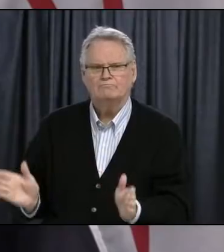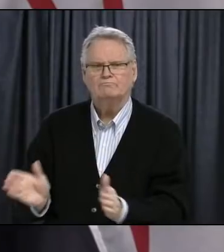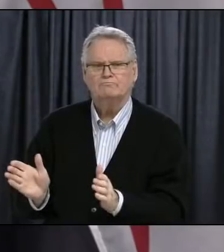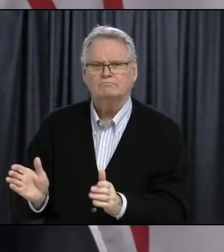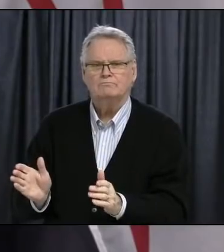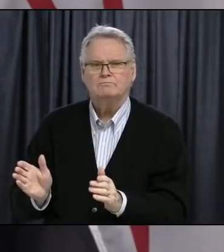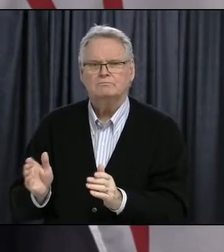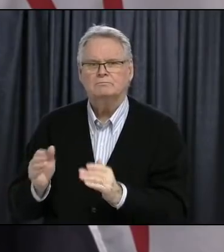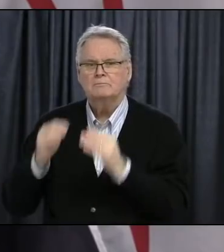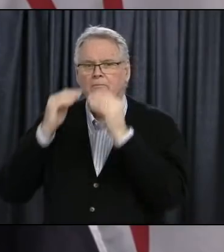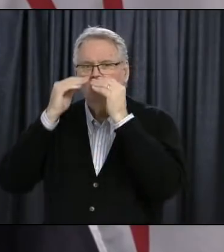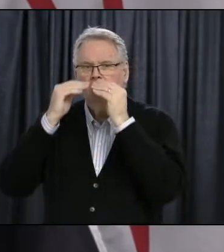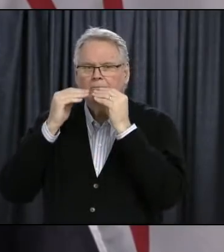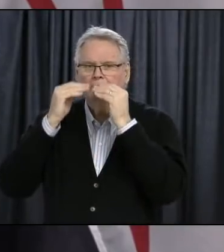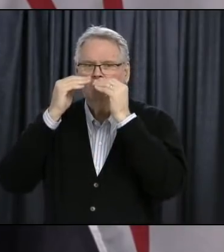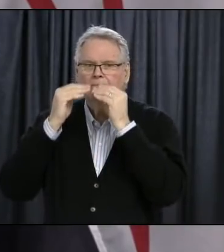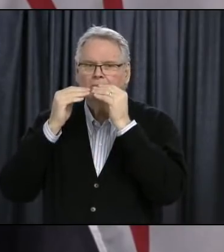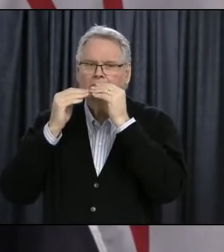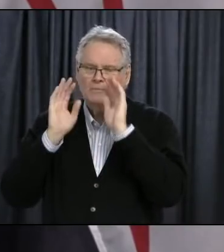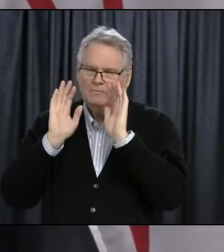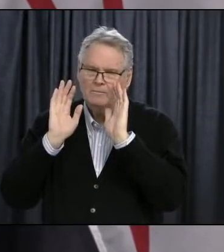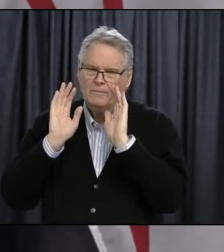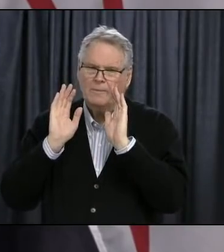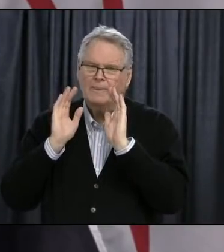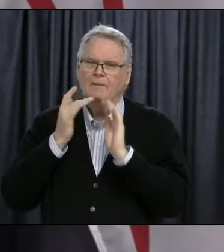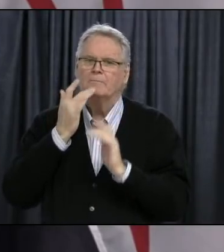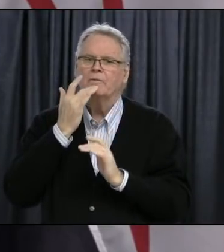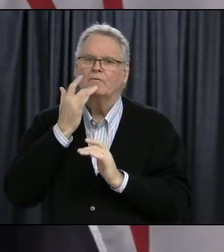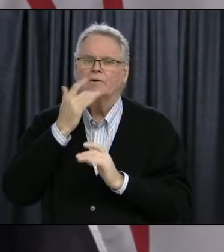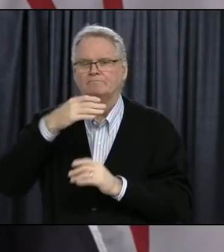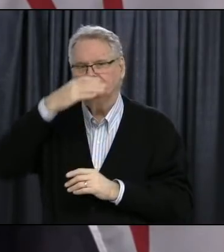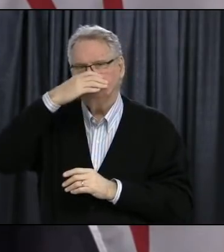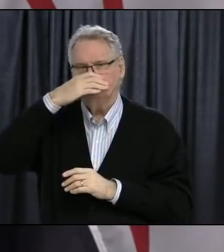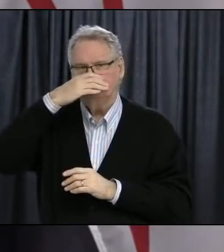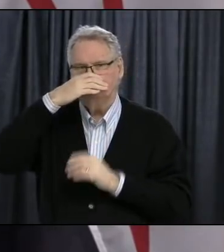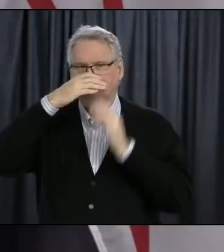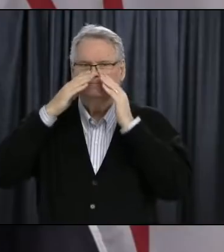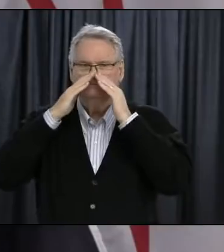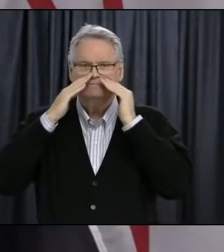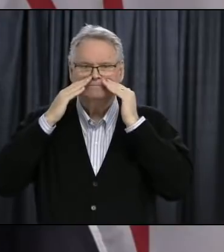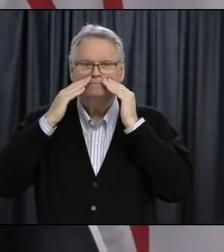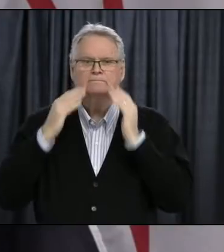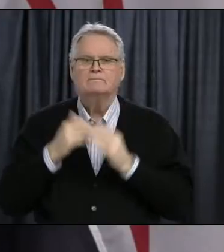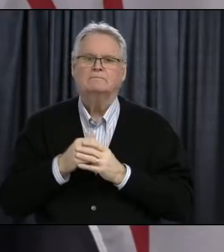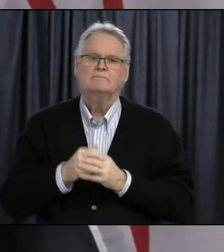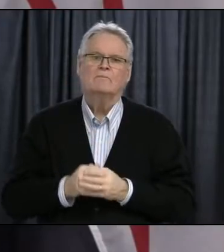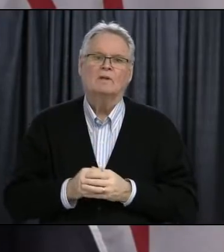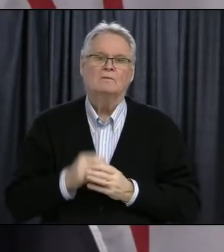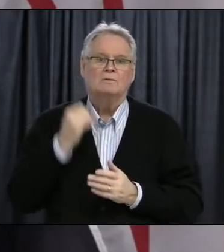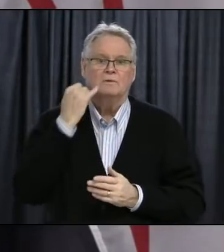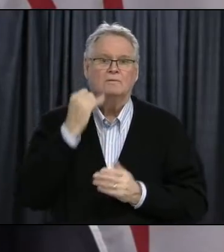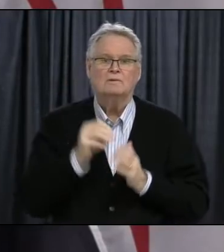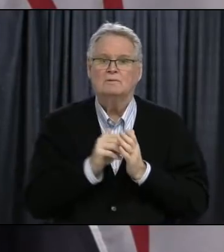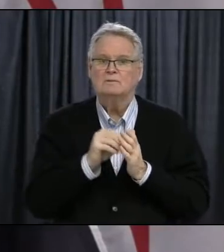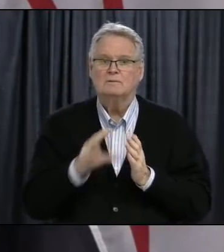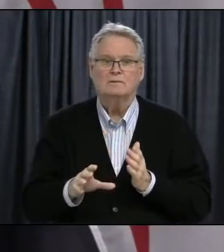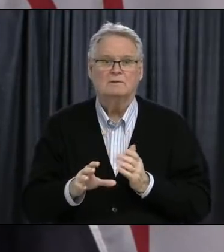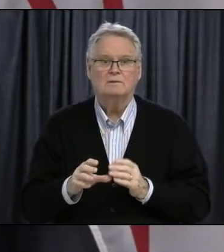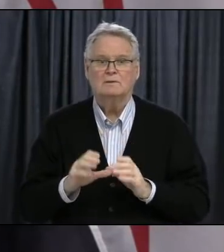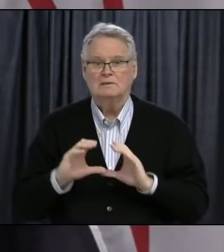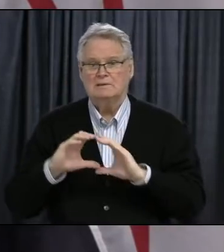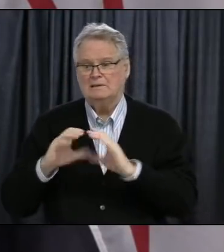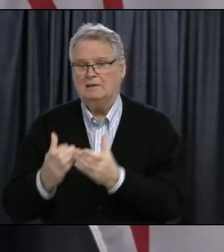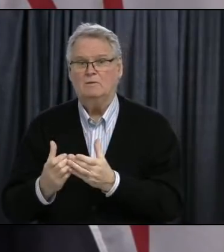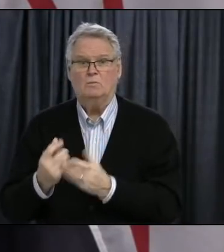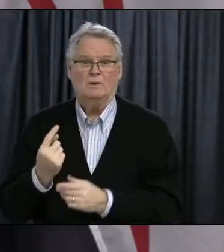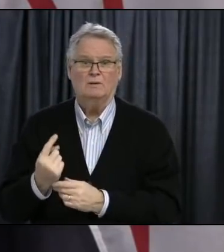They will not be required. Students that are not able to cohort need to maintain a distance of at least 2 meters